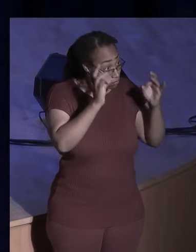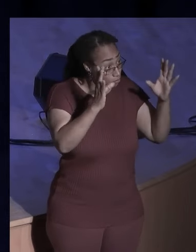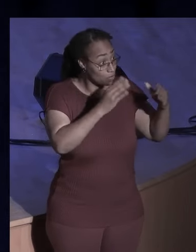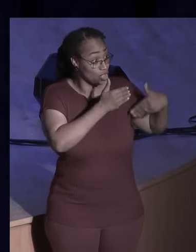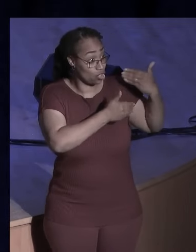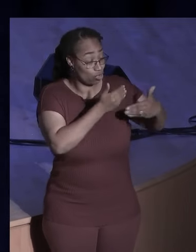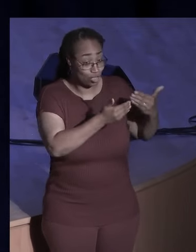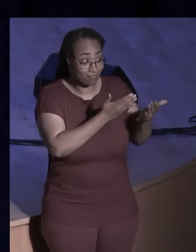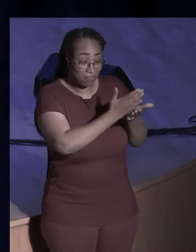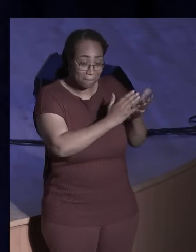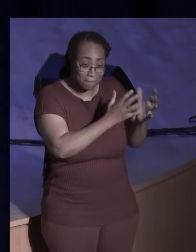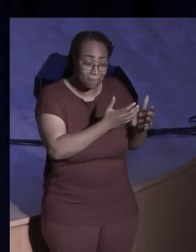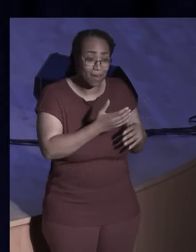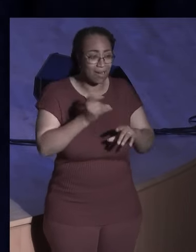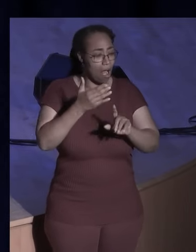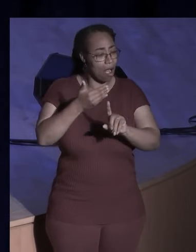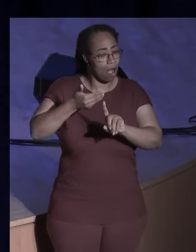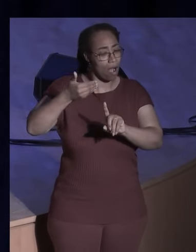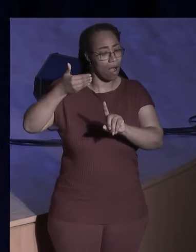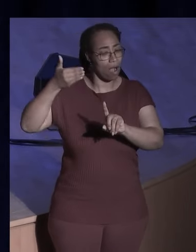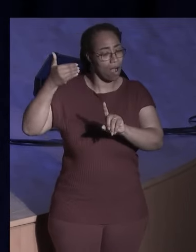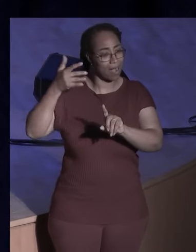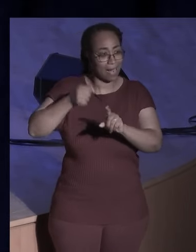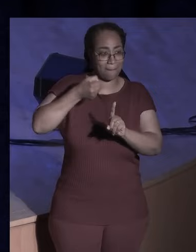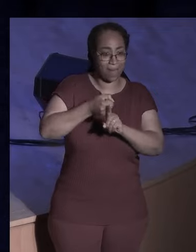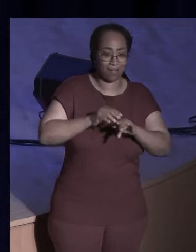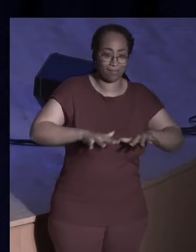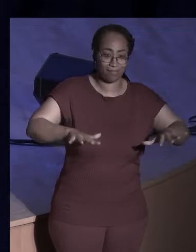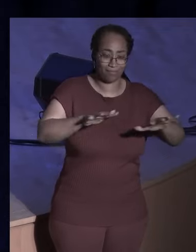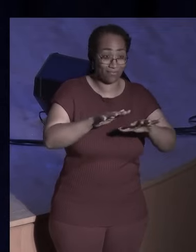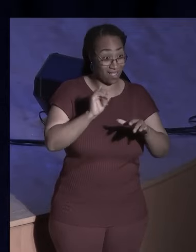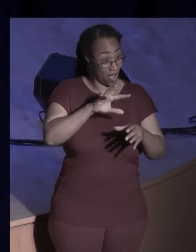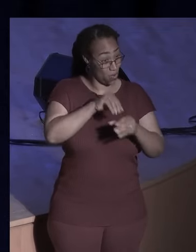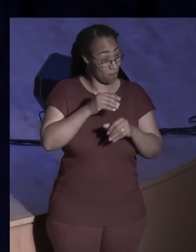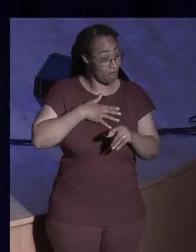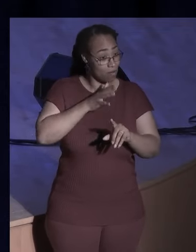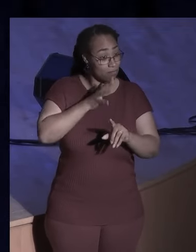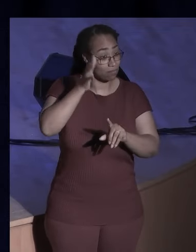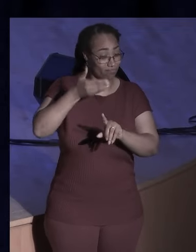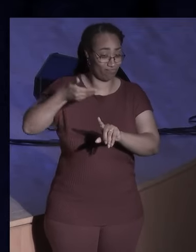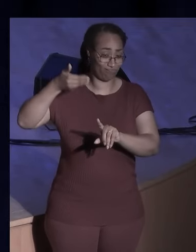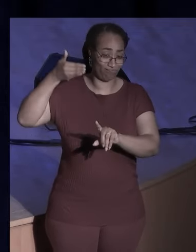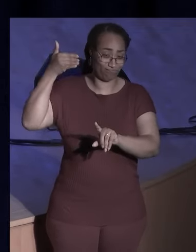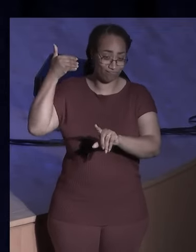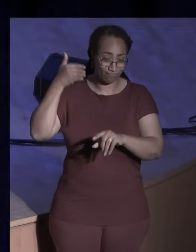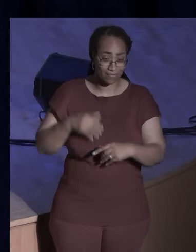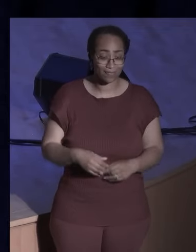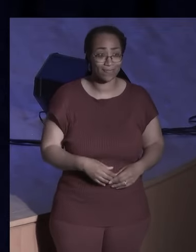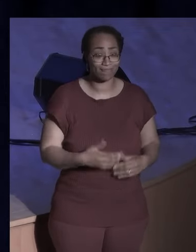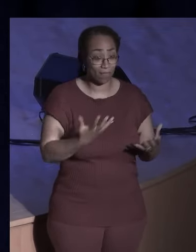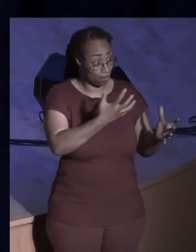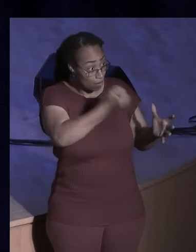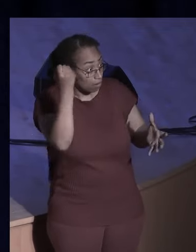Indigenous children, including my grandparents, torn from their families and taken to government-sponsored schools that stripped them of their languages,